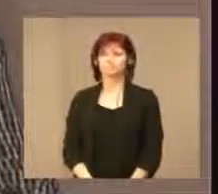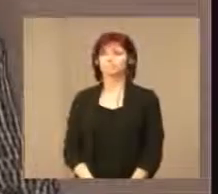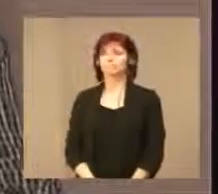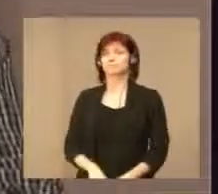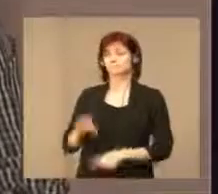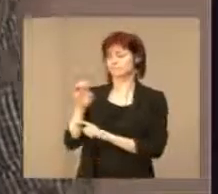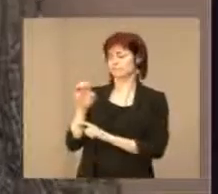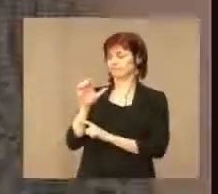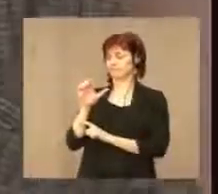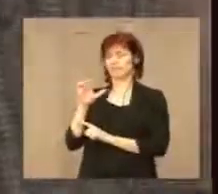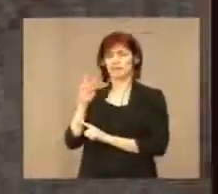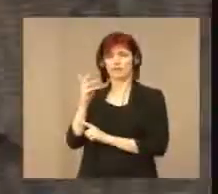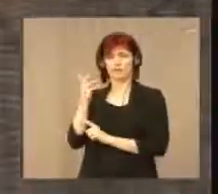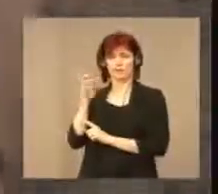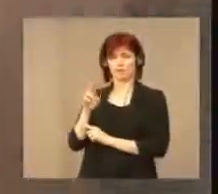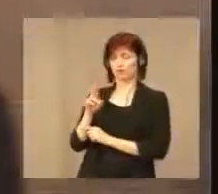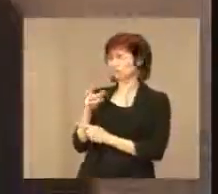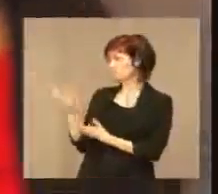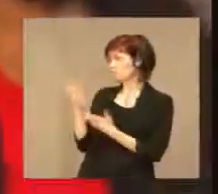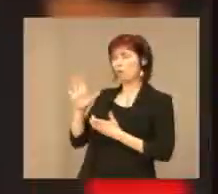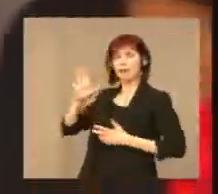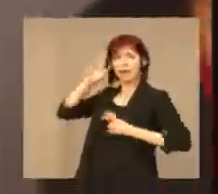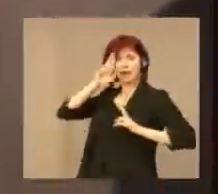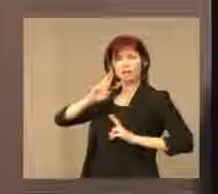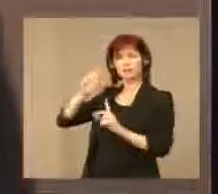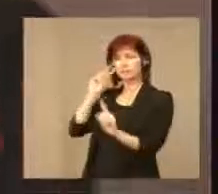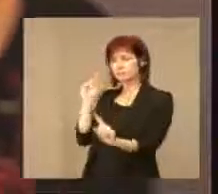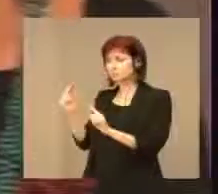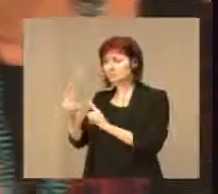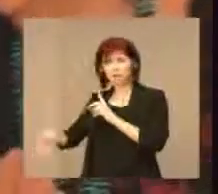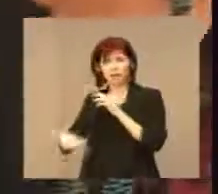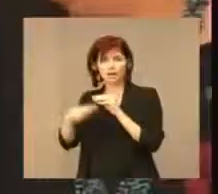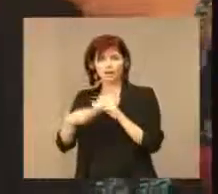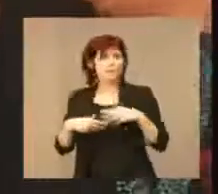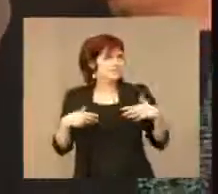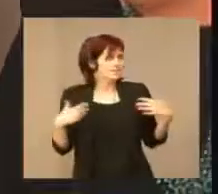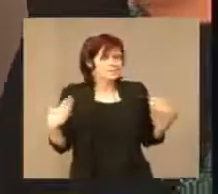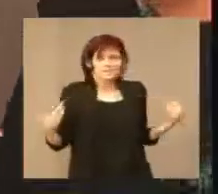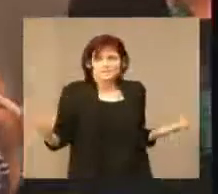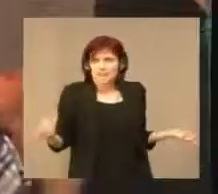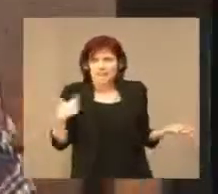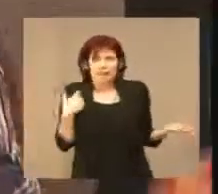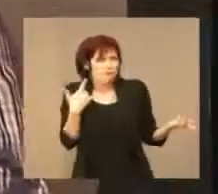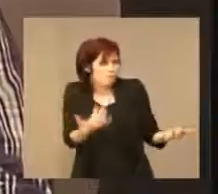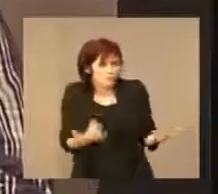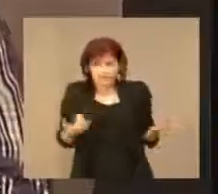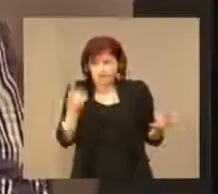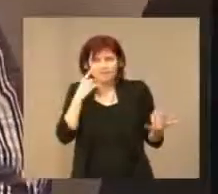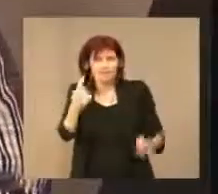Elmer, do you want to add an elder's perspective? I was wondering when they were going to ask.